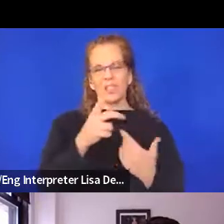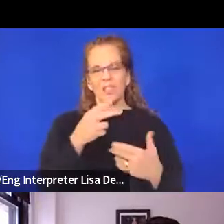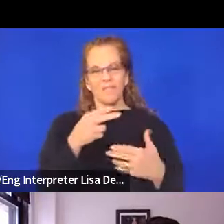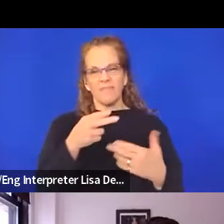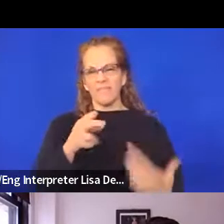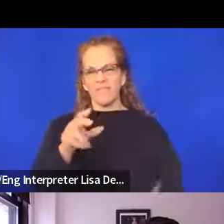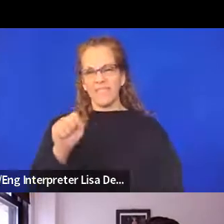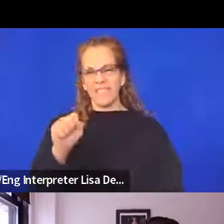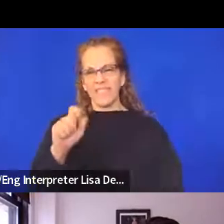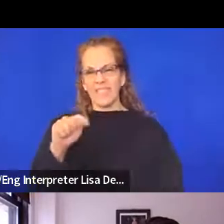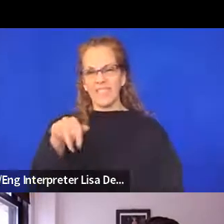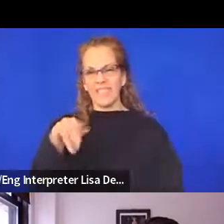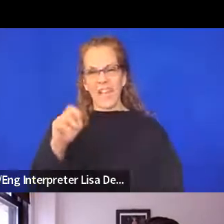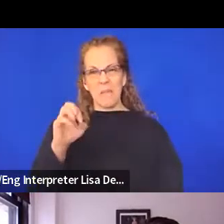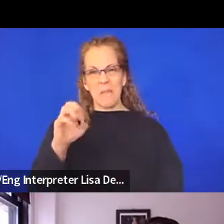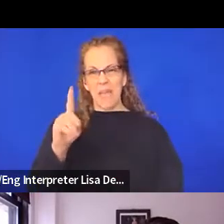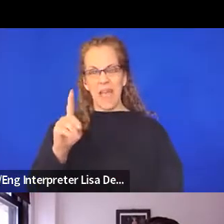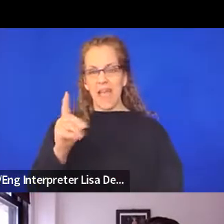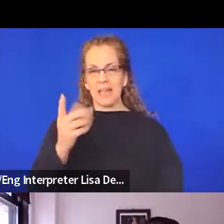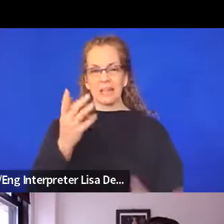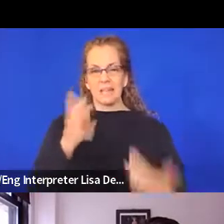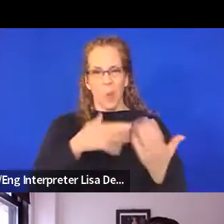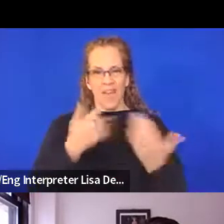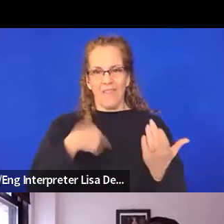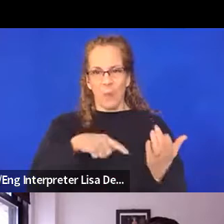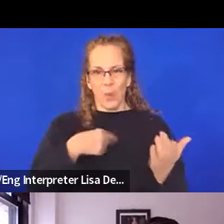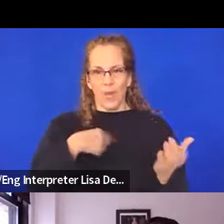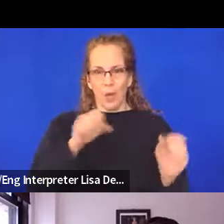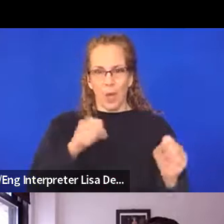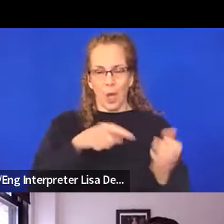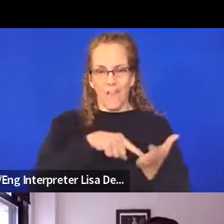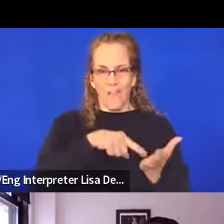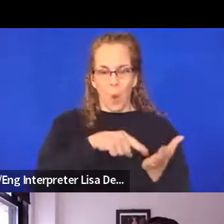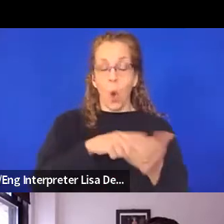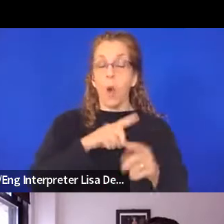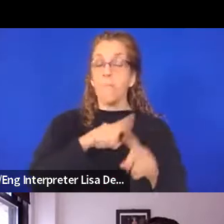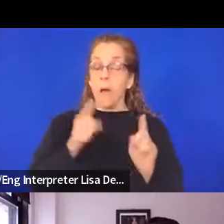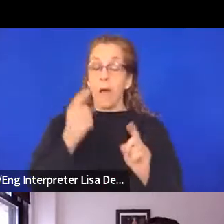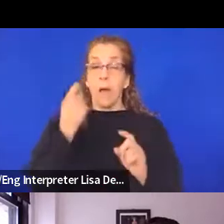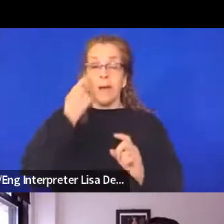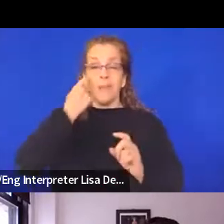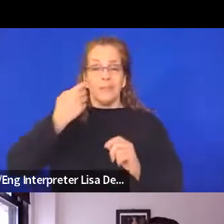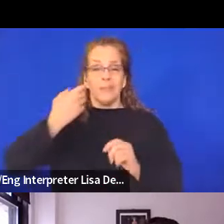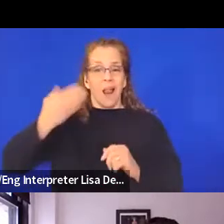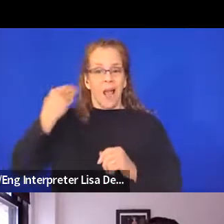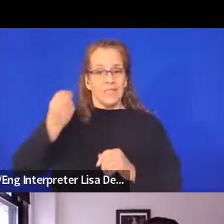as we could afford to do show to show. And then over the last couple of years, we've developed new